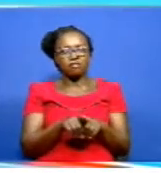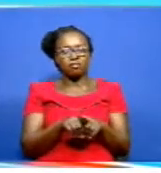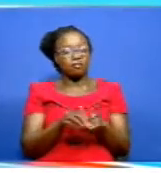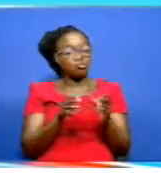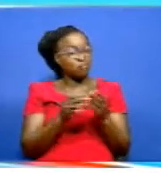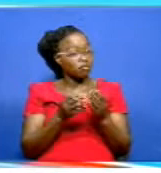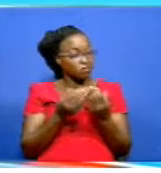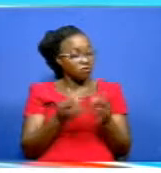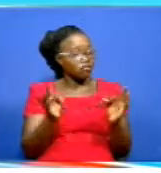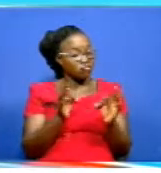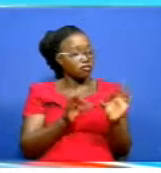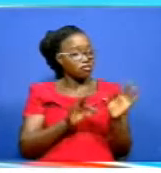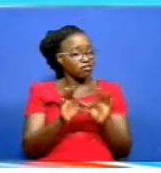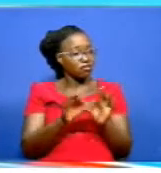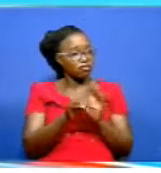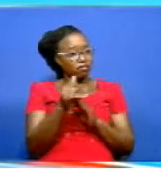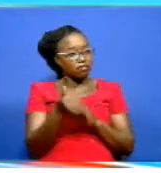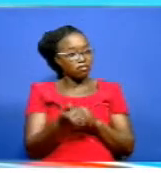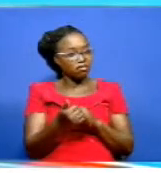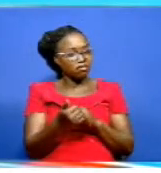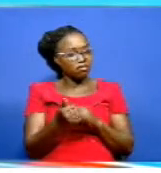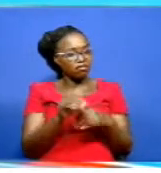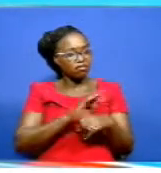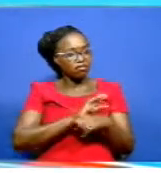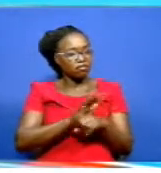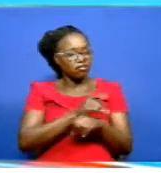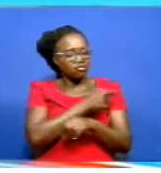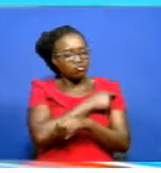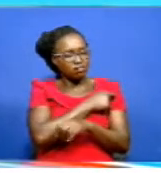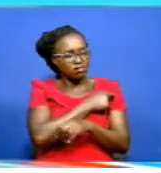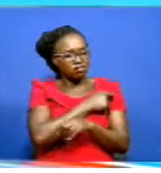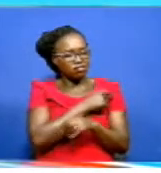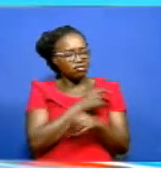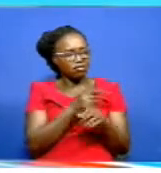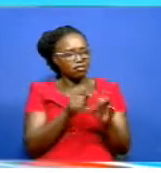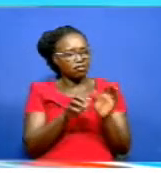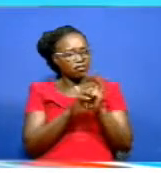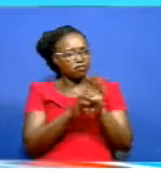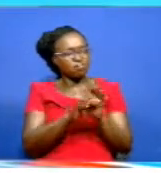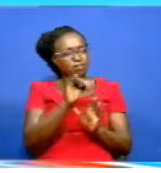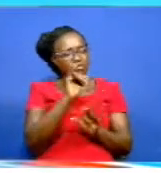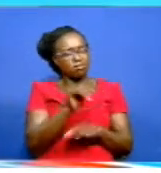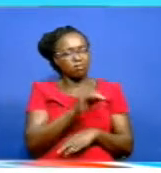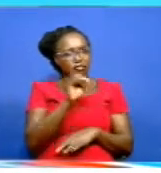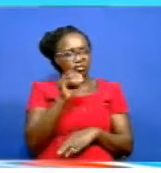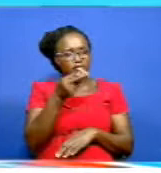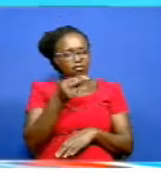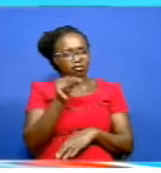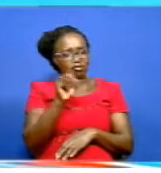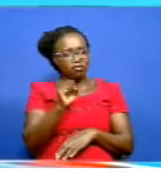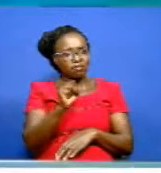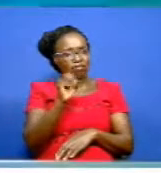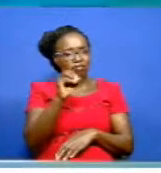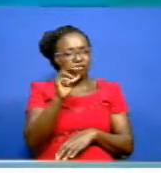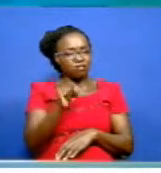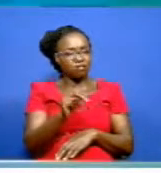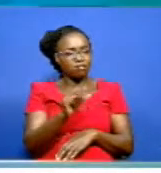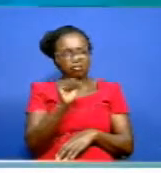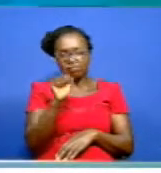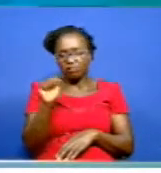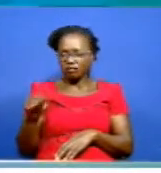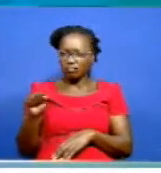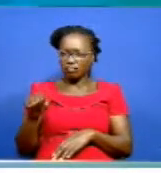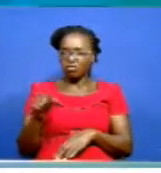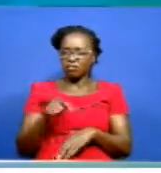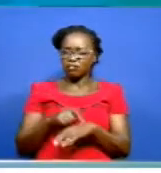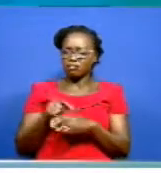to explore other COVID-19 vaccines, like the Johnsons, like the Sputnik, as you put it? Yes, so once they